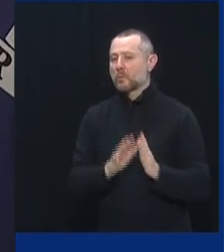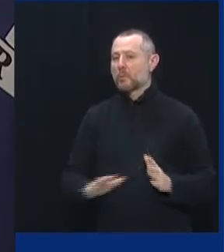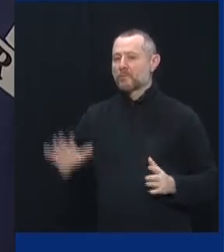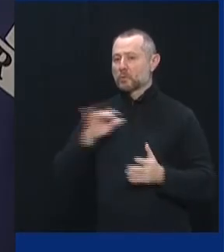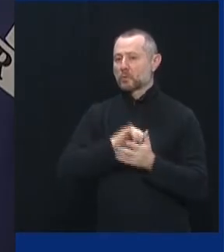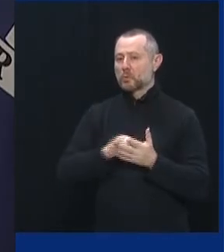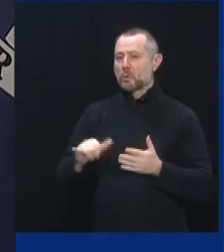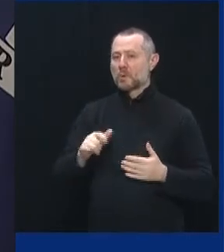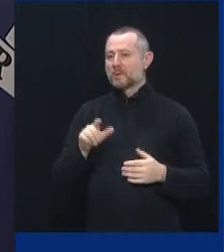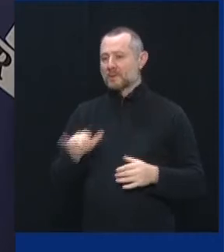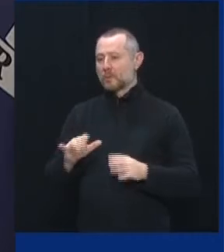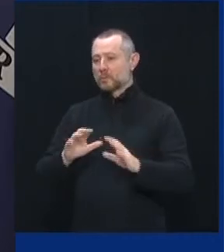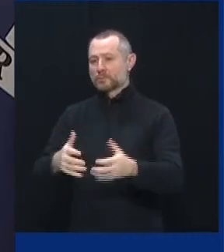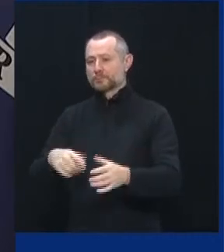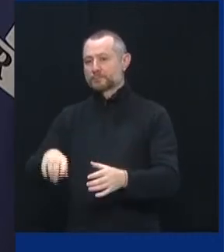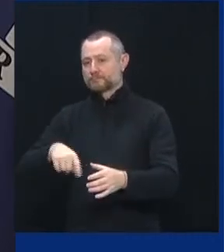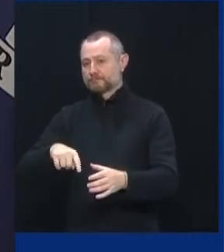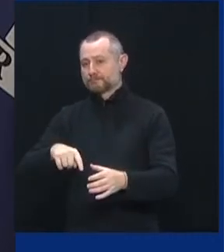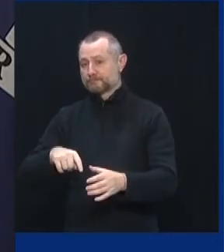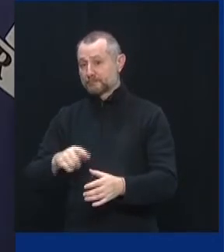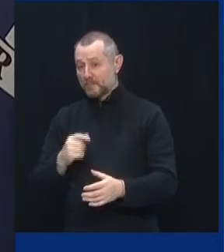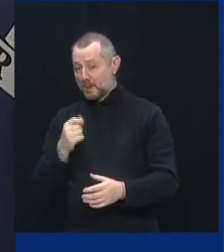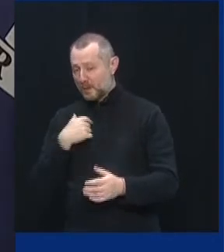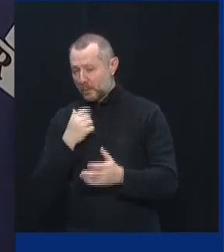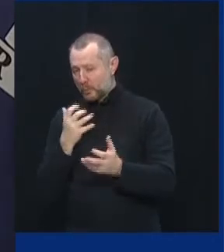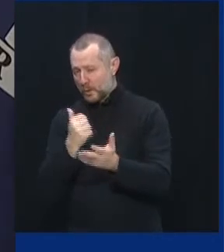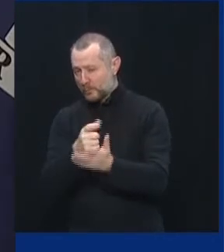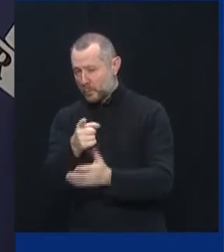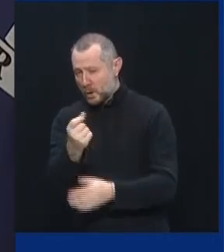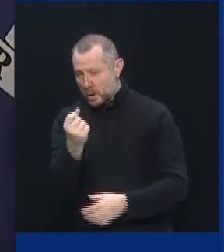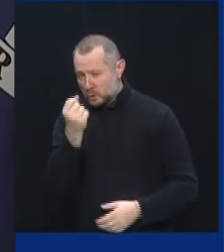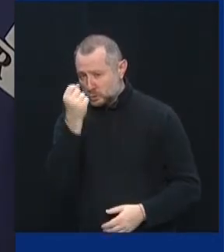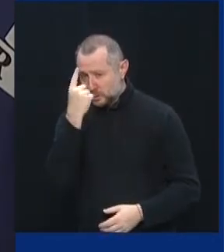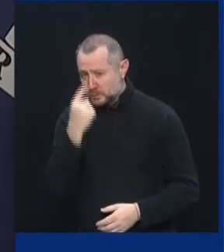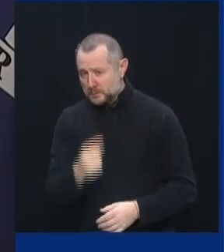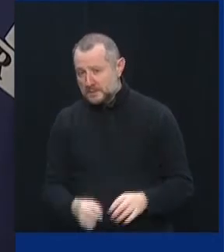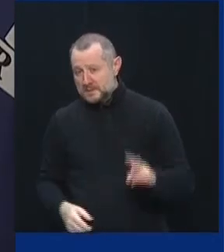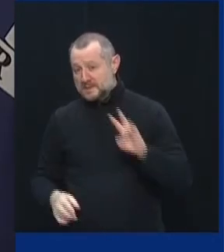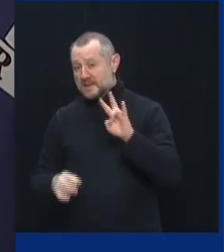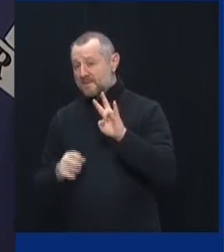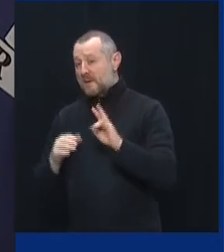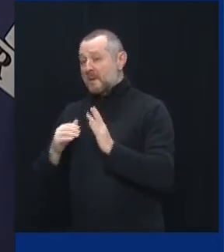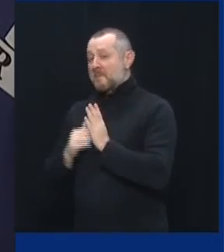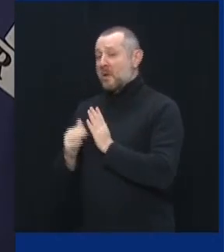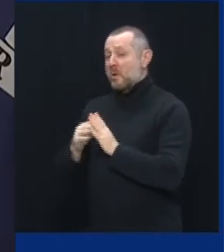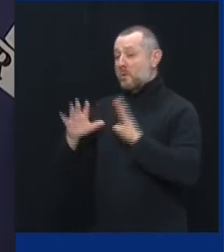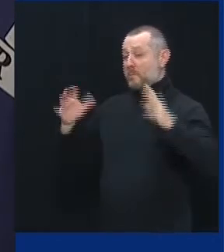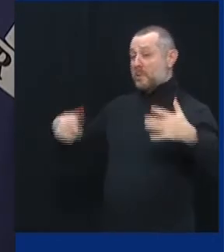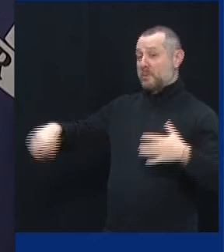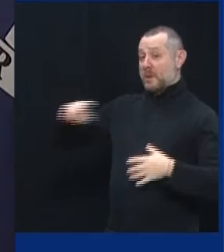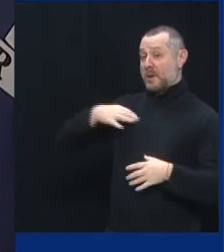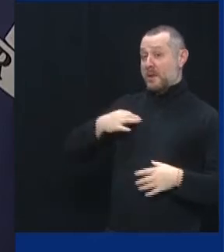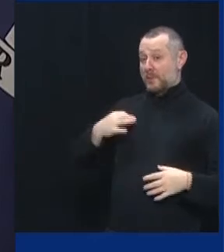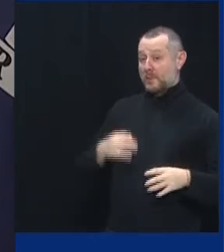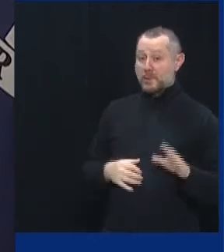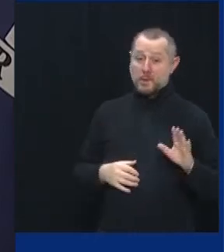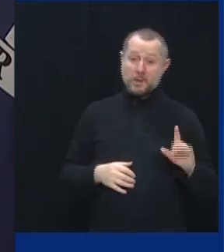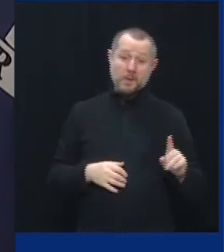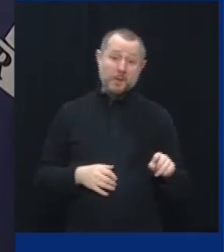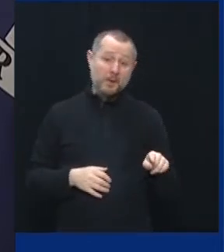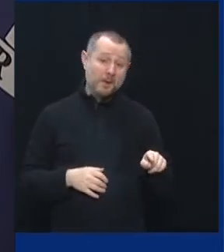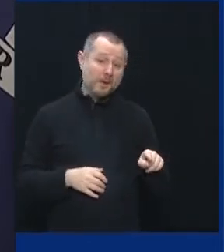Just to give you an idea of the scale, we're now at 7 million people. We only have 15 million